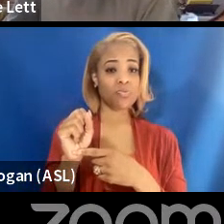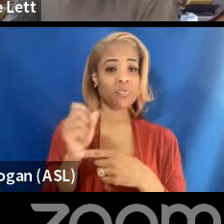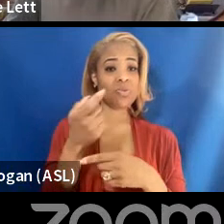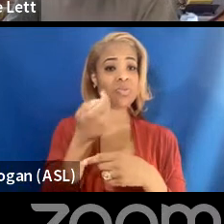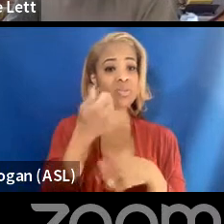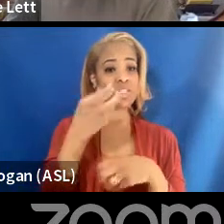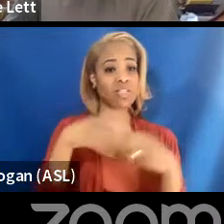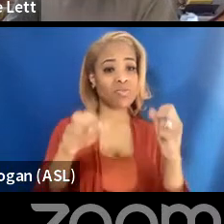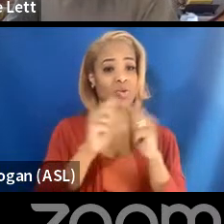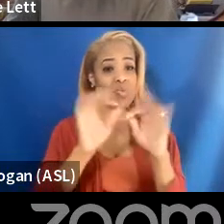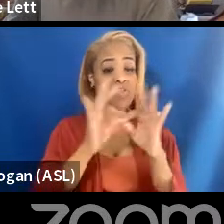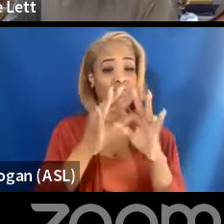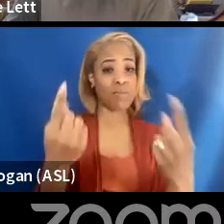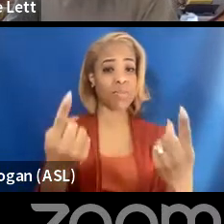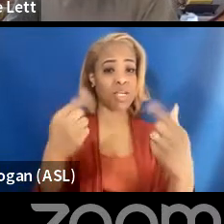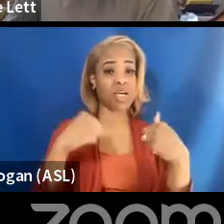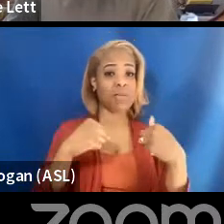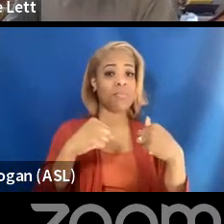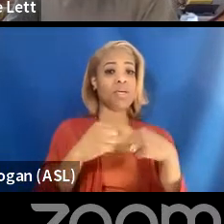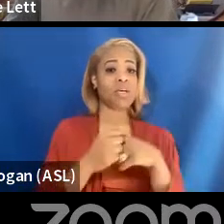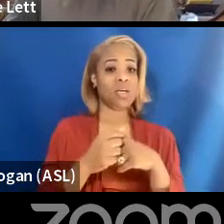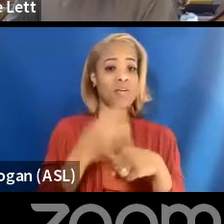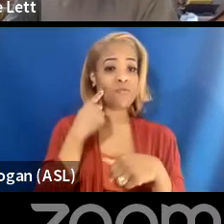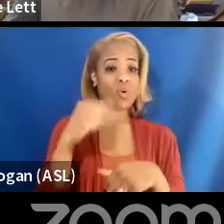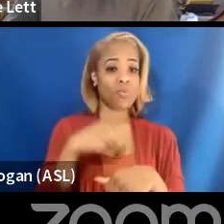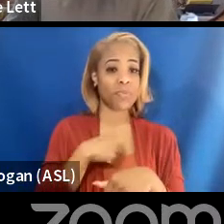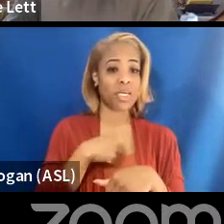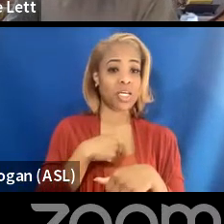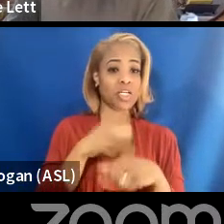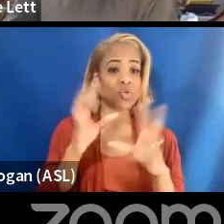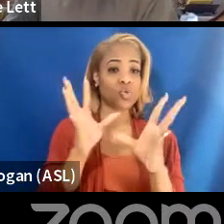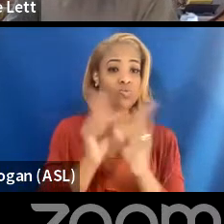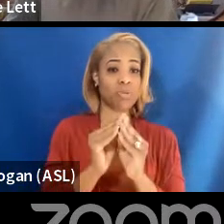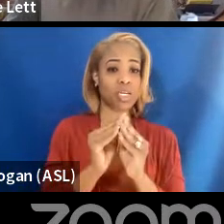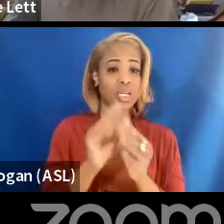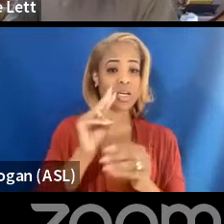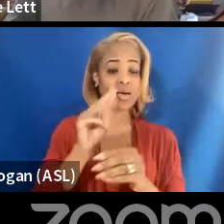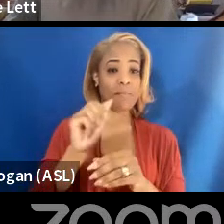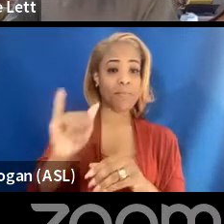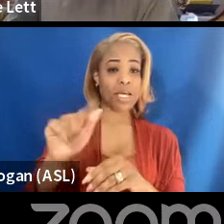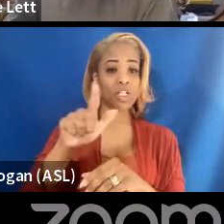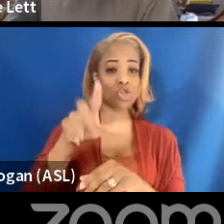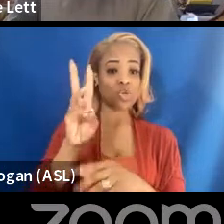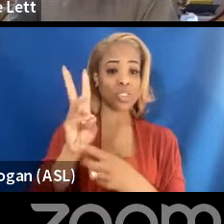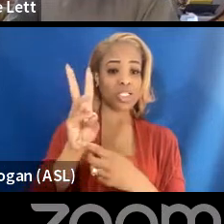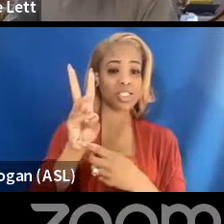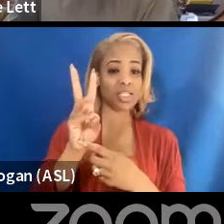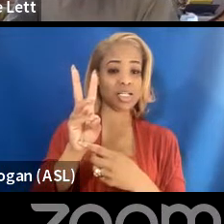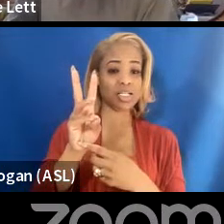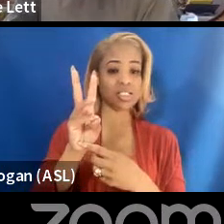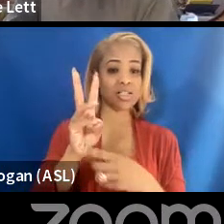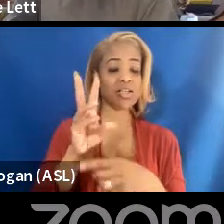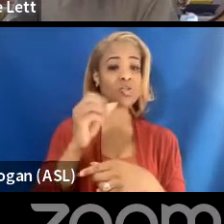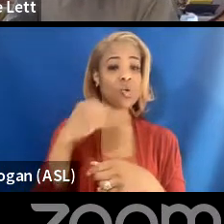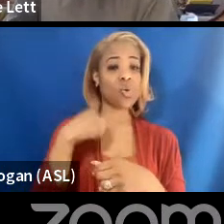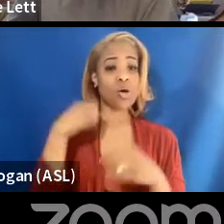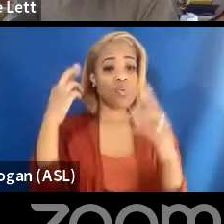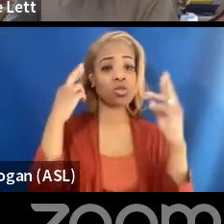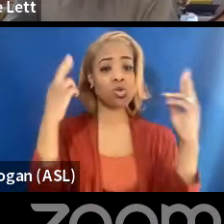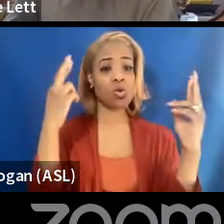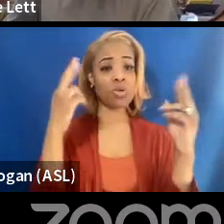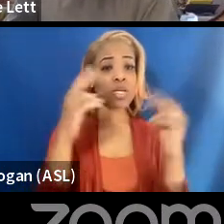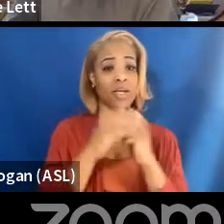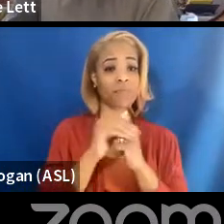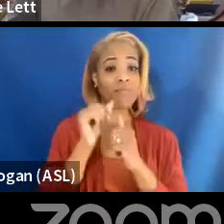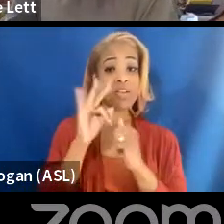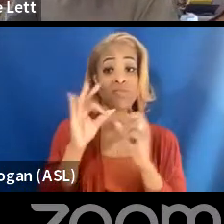difficult with family coming in for me to meet on May 26th. So I was hoping, if